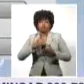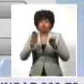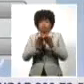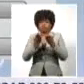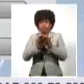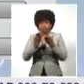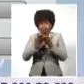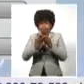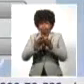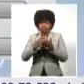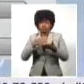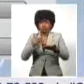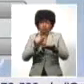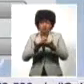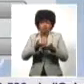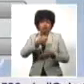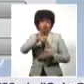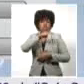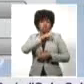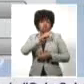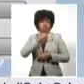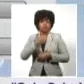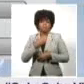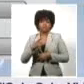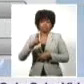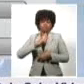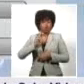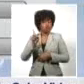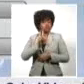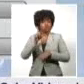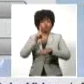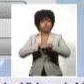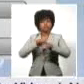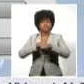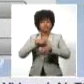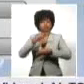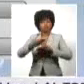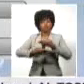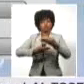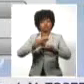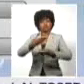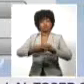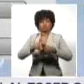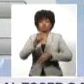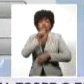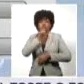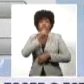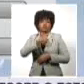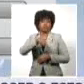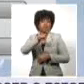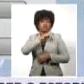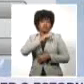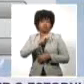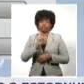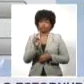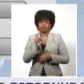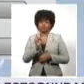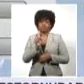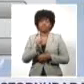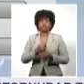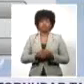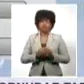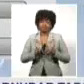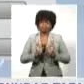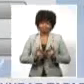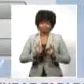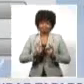tested positive. And here, allow me to clarify something. When I say that samples were